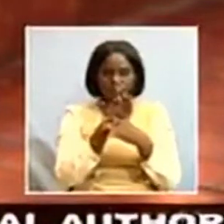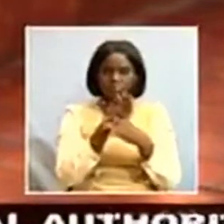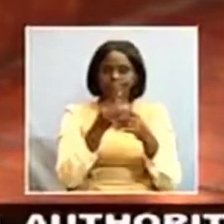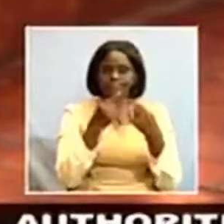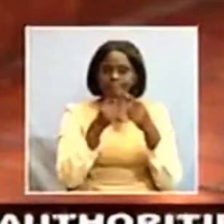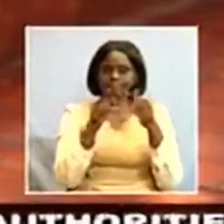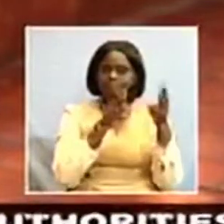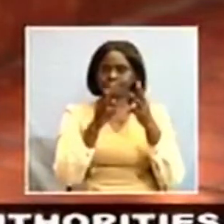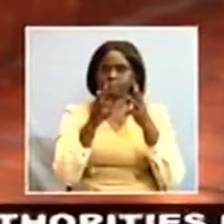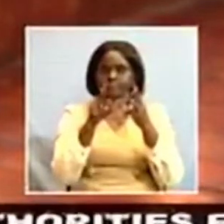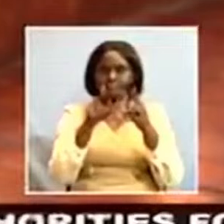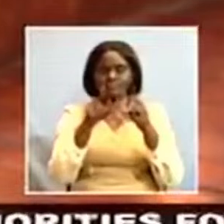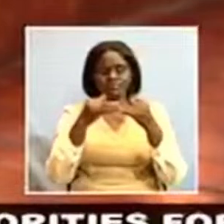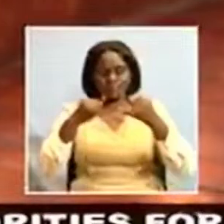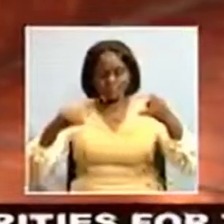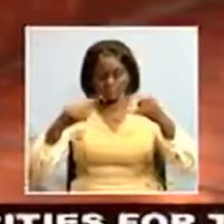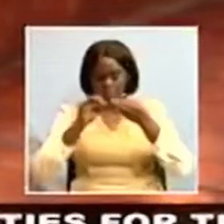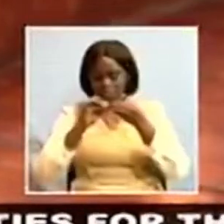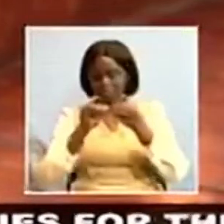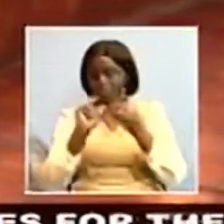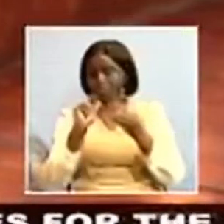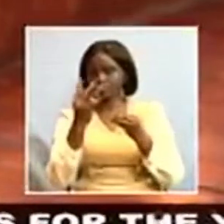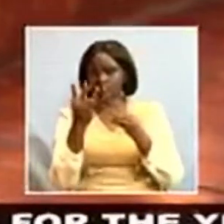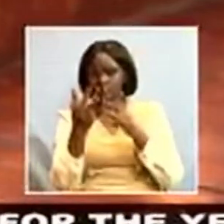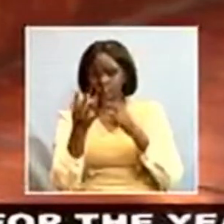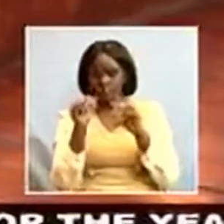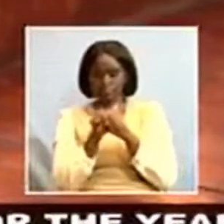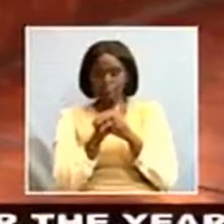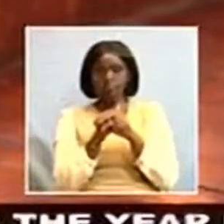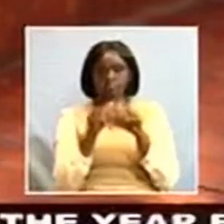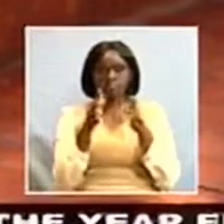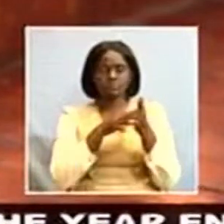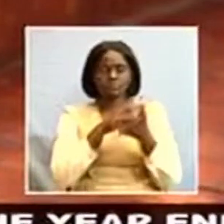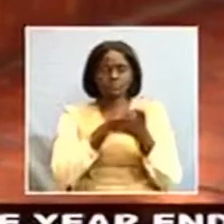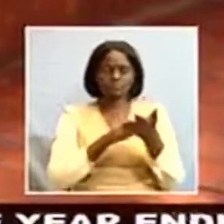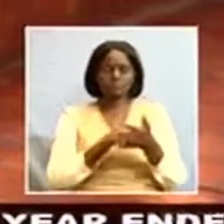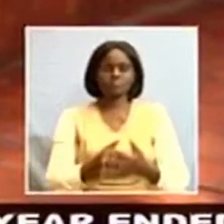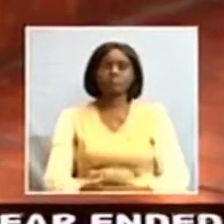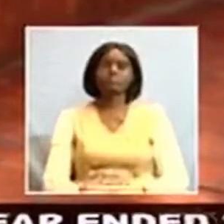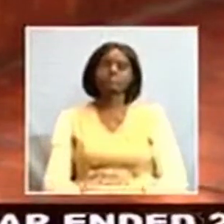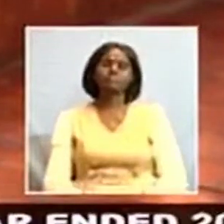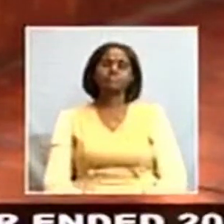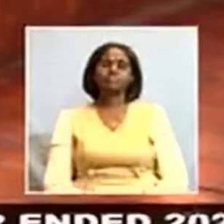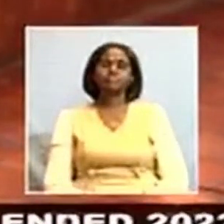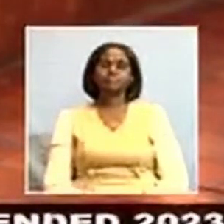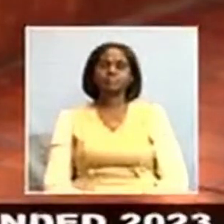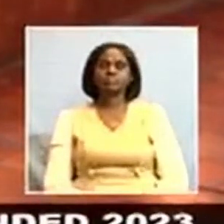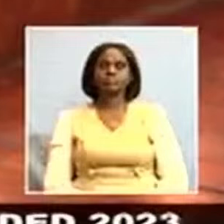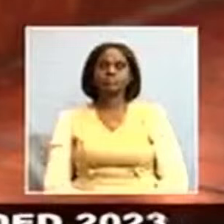on line number 15 in the table.